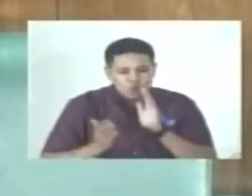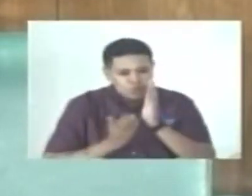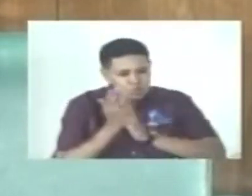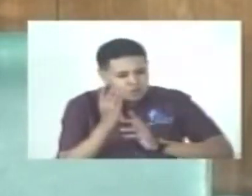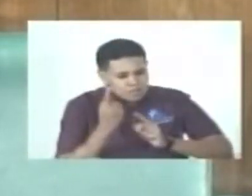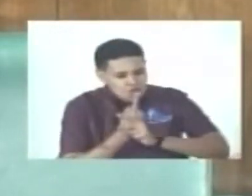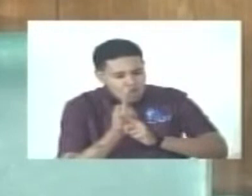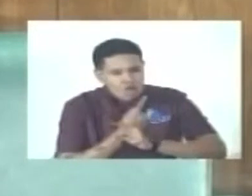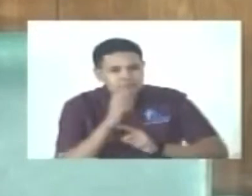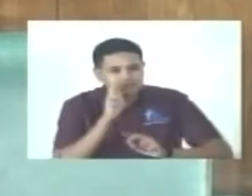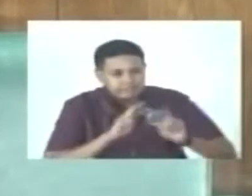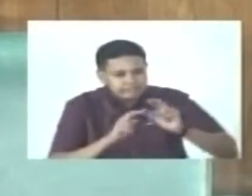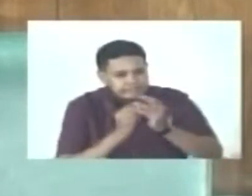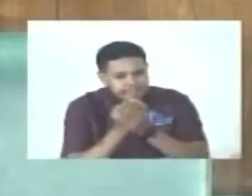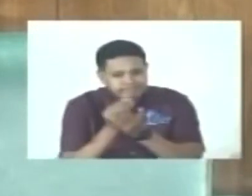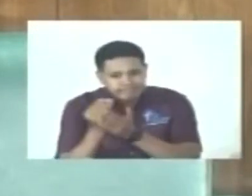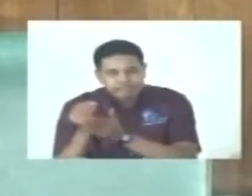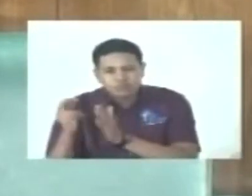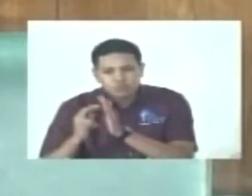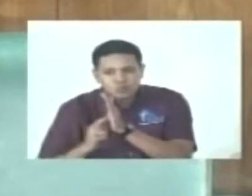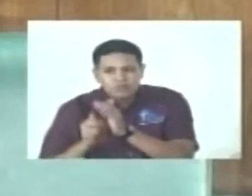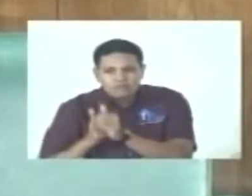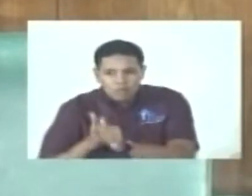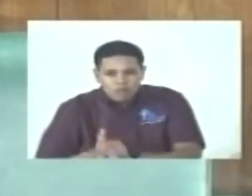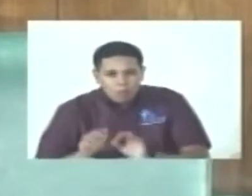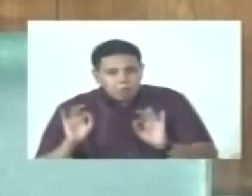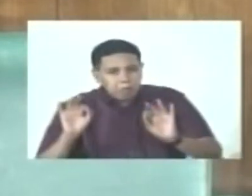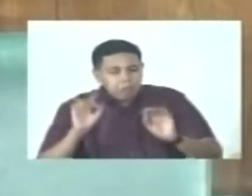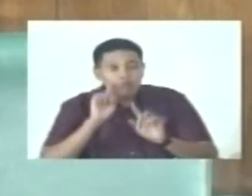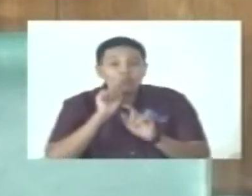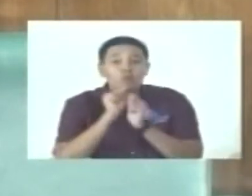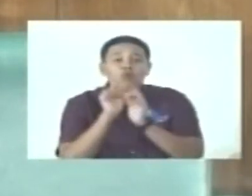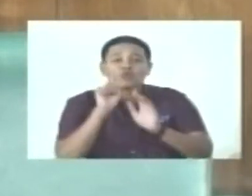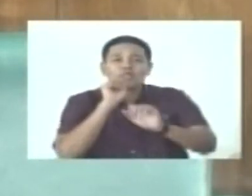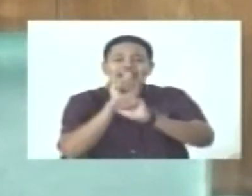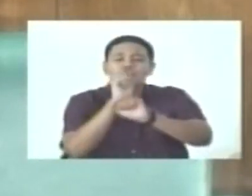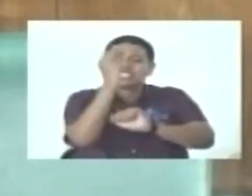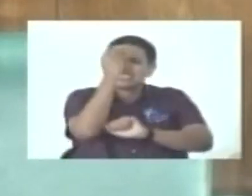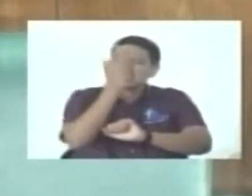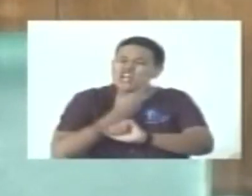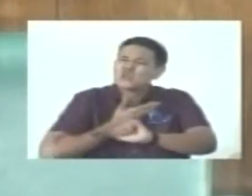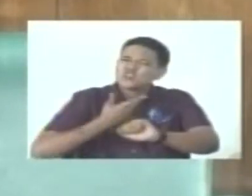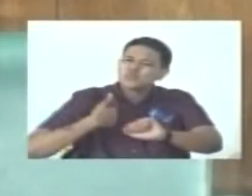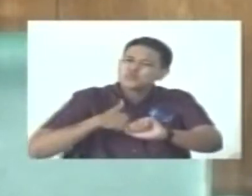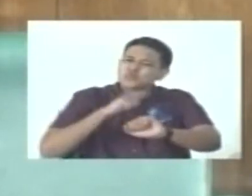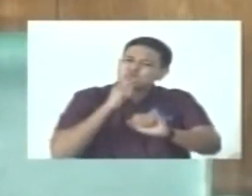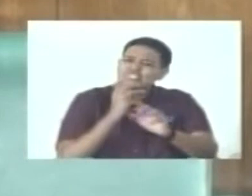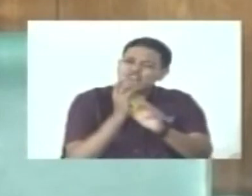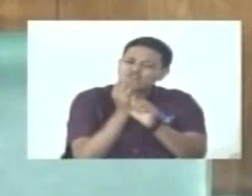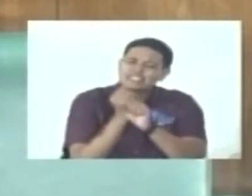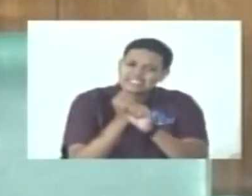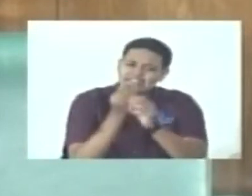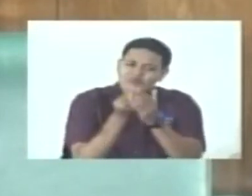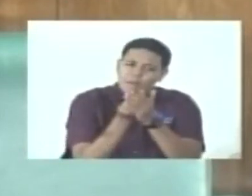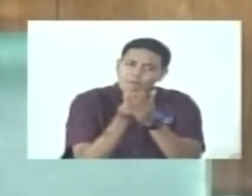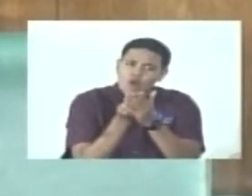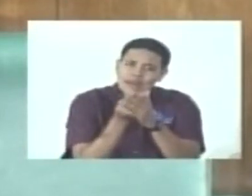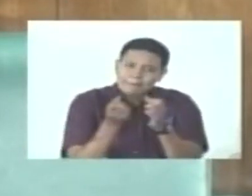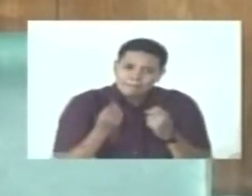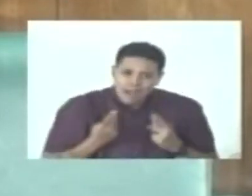proper procurement arrangement and without guaranteeing and telling us that we have received the money